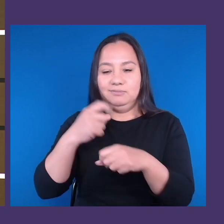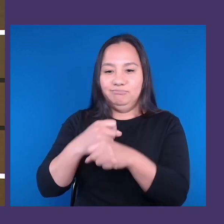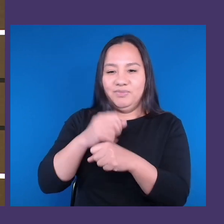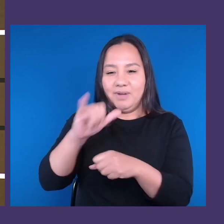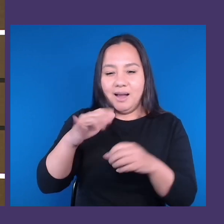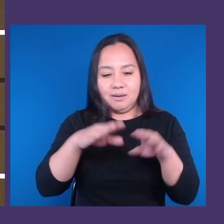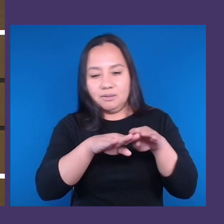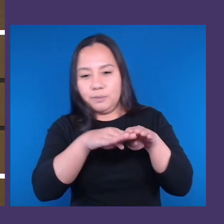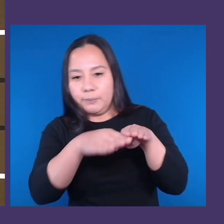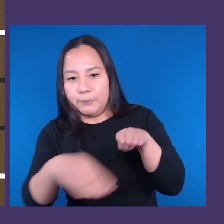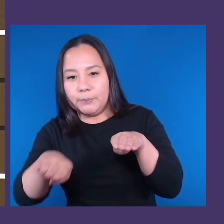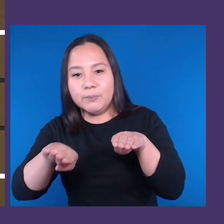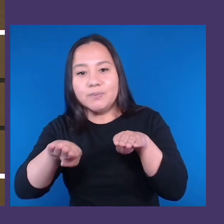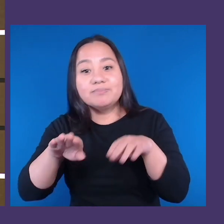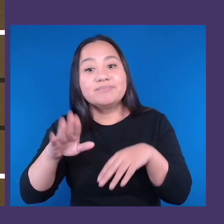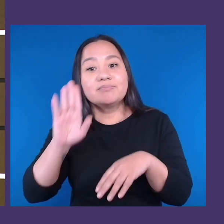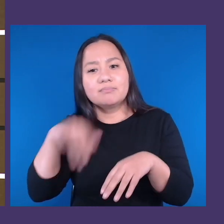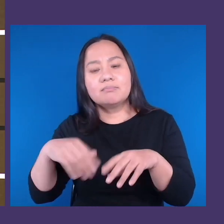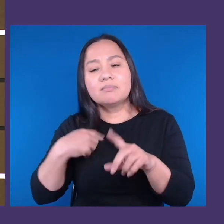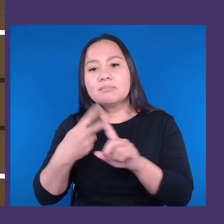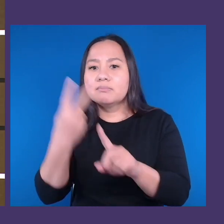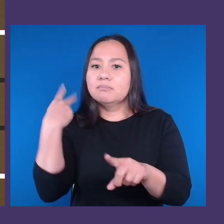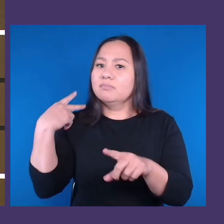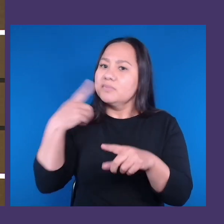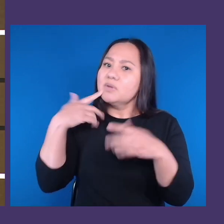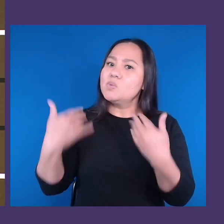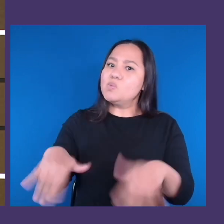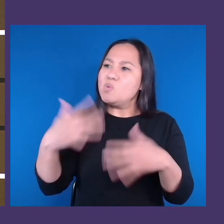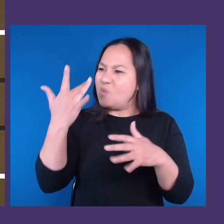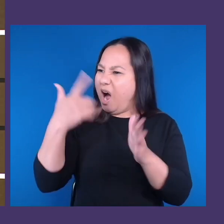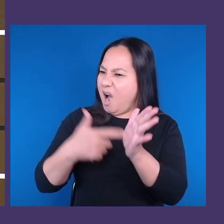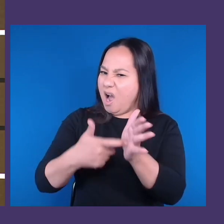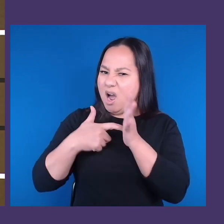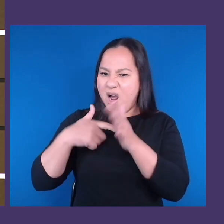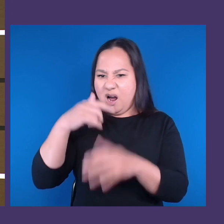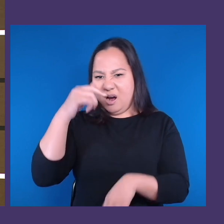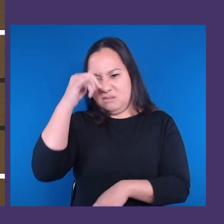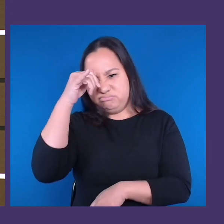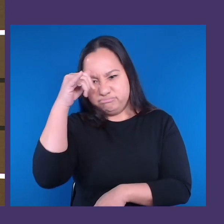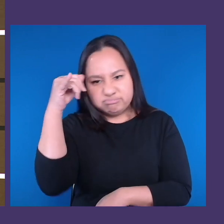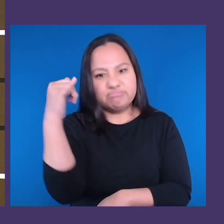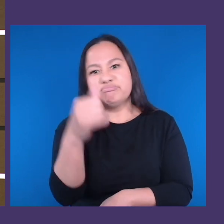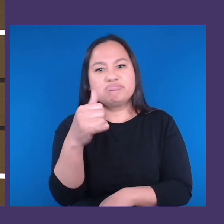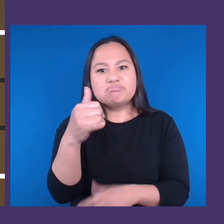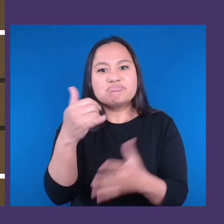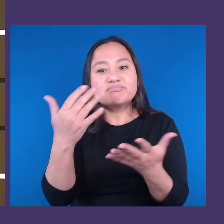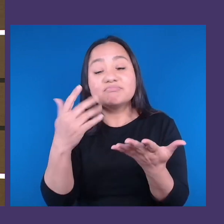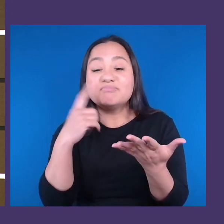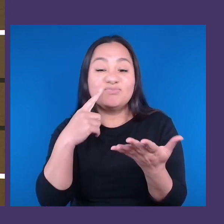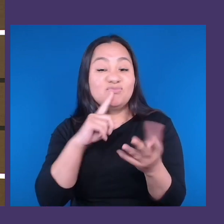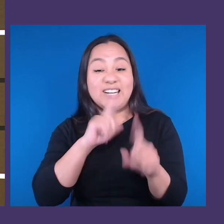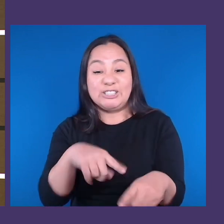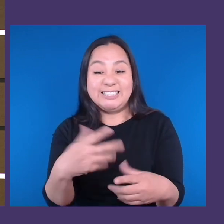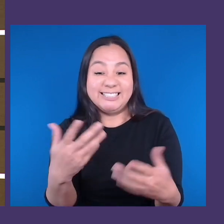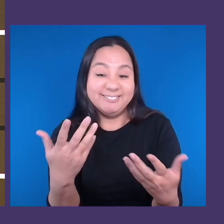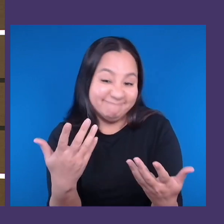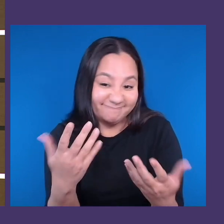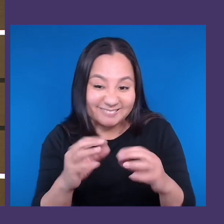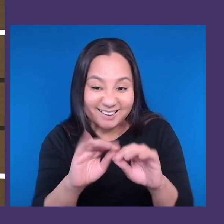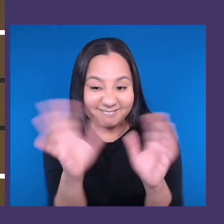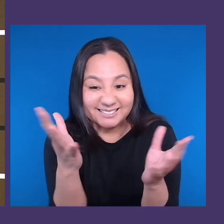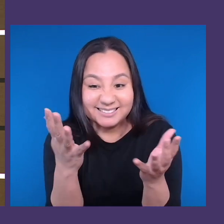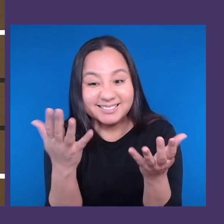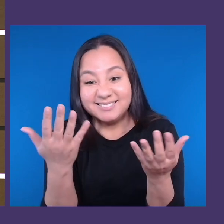did it take so long? And I think the answer, unfortunately, is obvious. For so long,